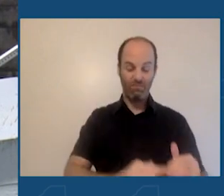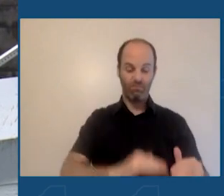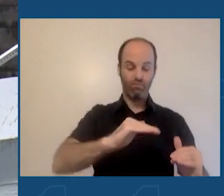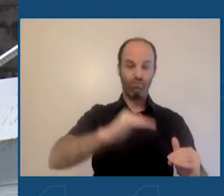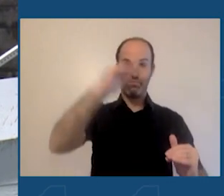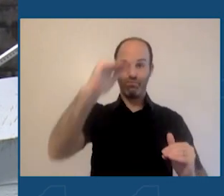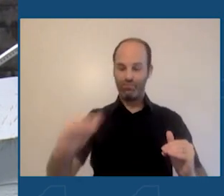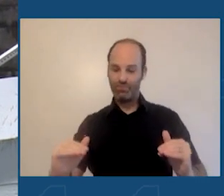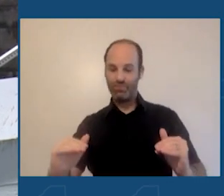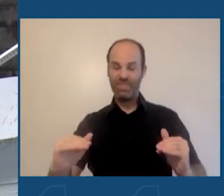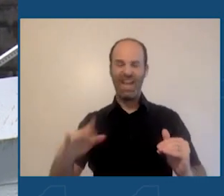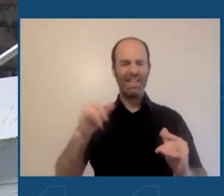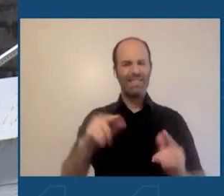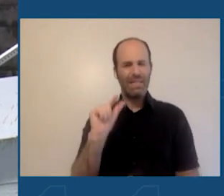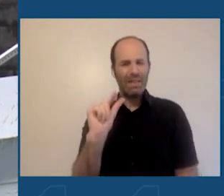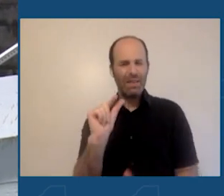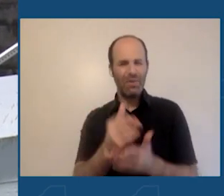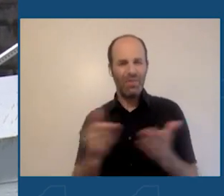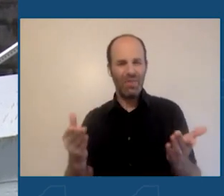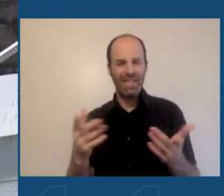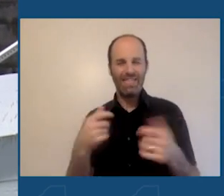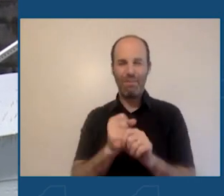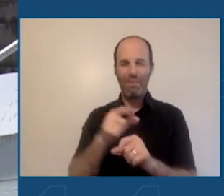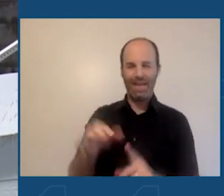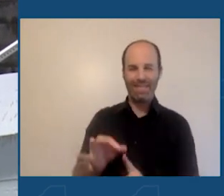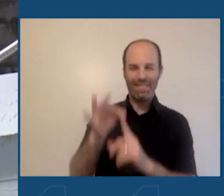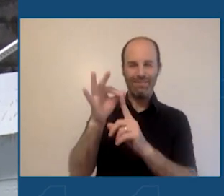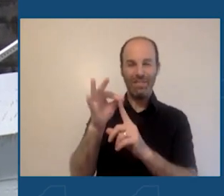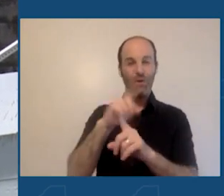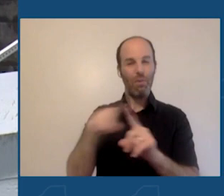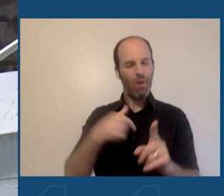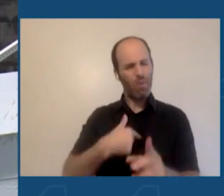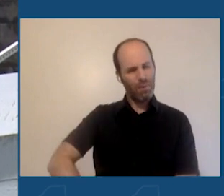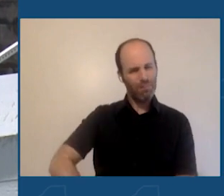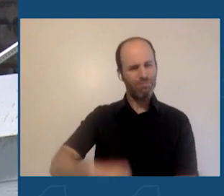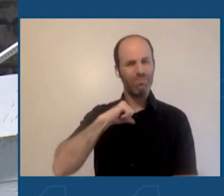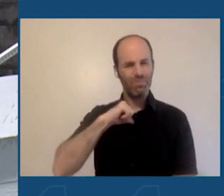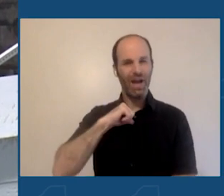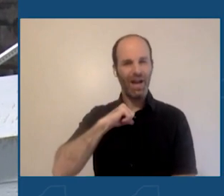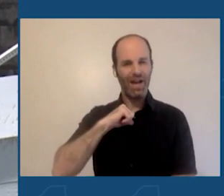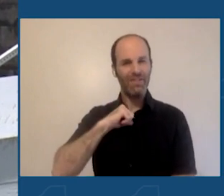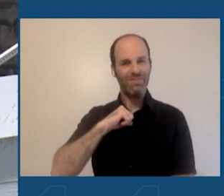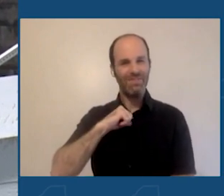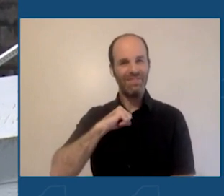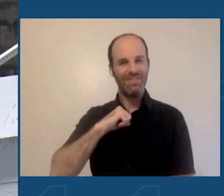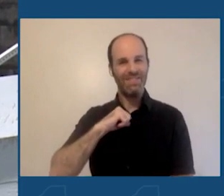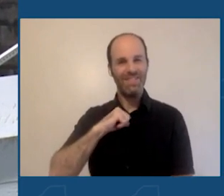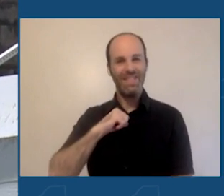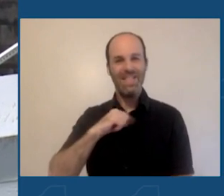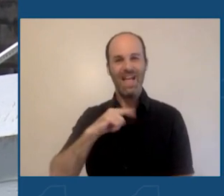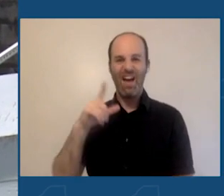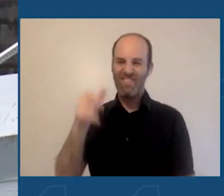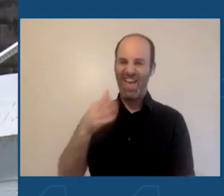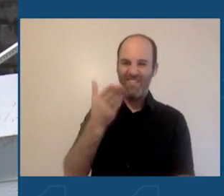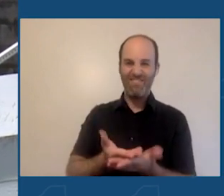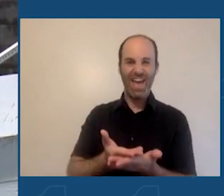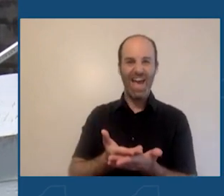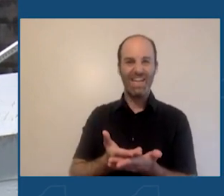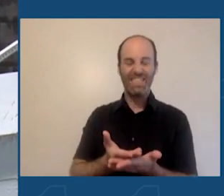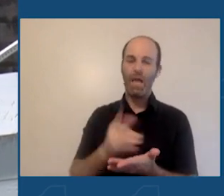that make things special, but we're very proud of that fact, a little piece of